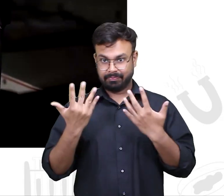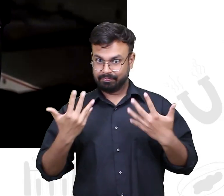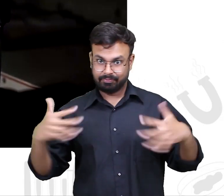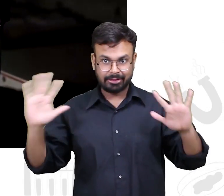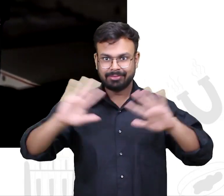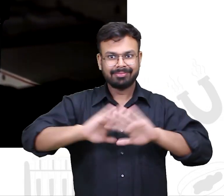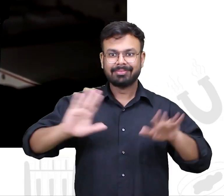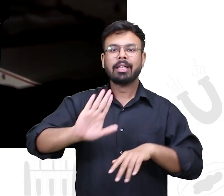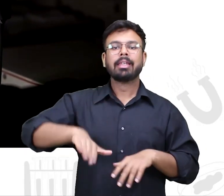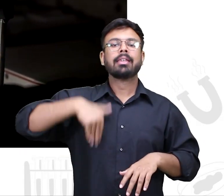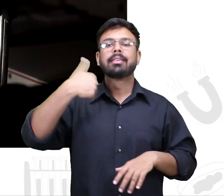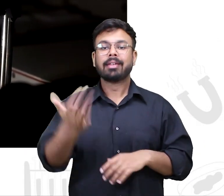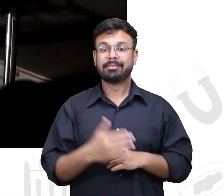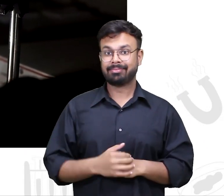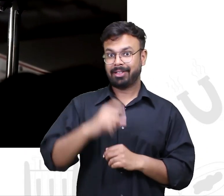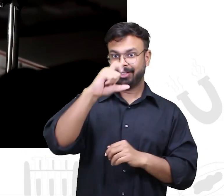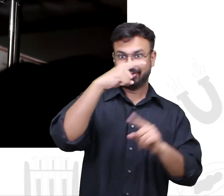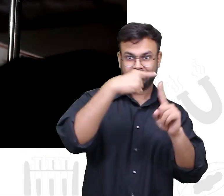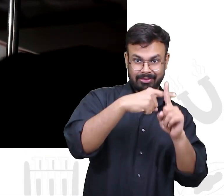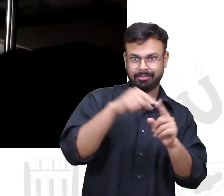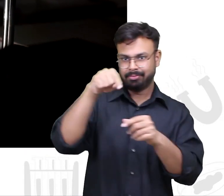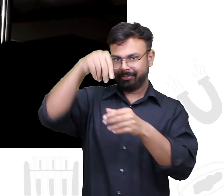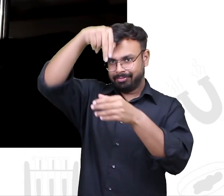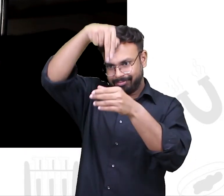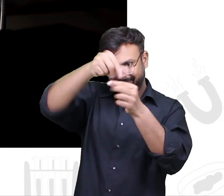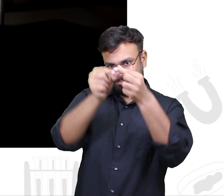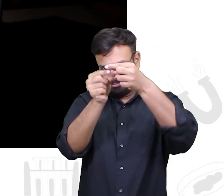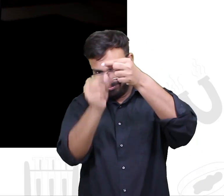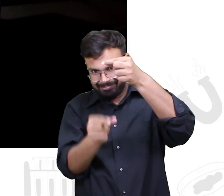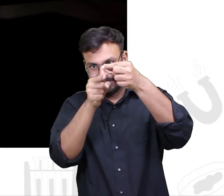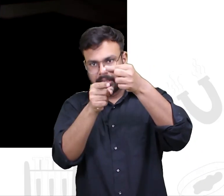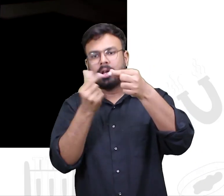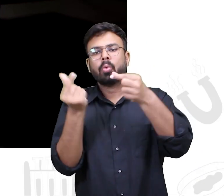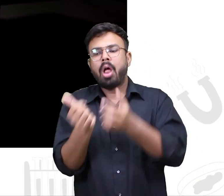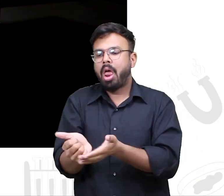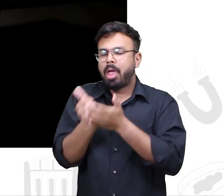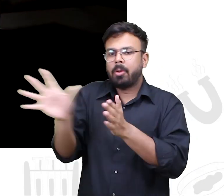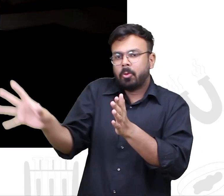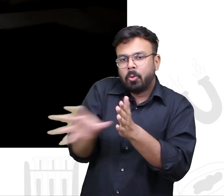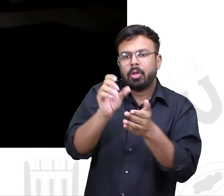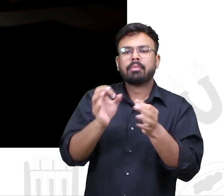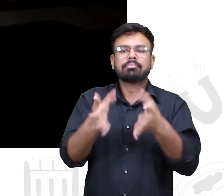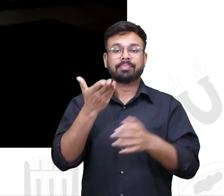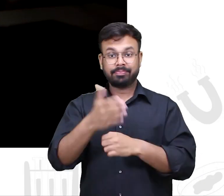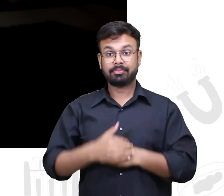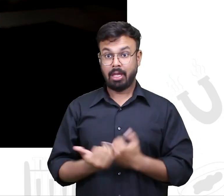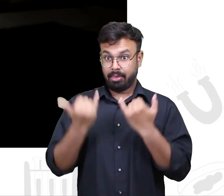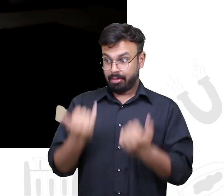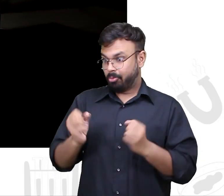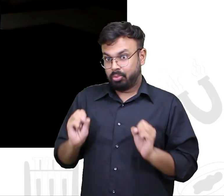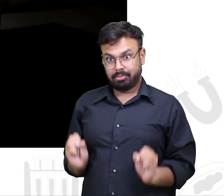So after assembling the anode and cathode and the electrochemical cell, this is the whole assembled electrochemical cell, and now